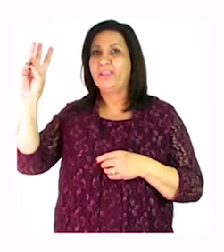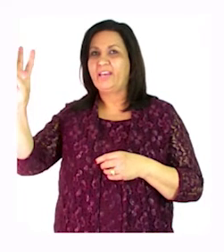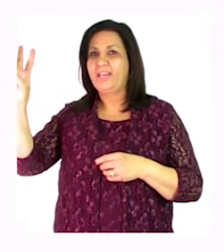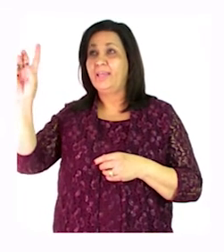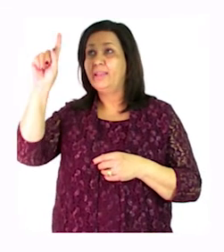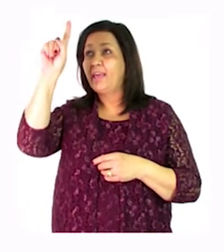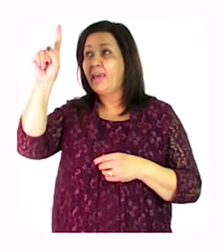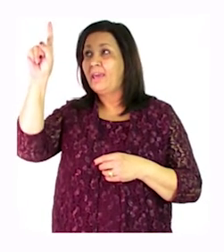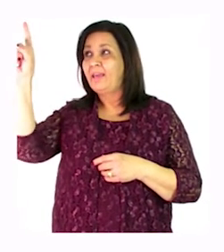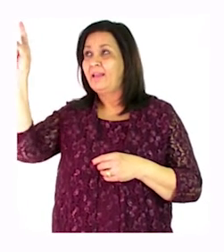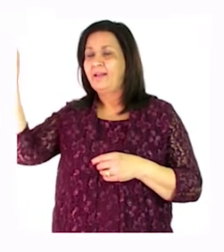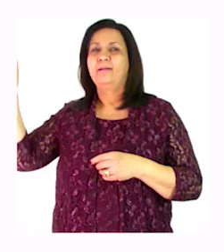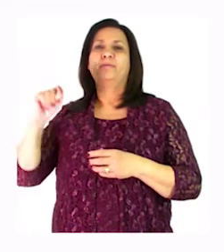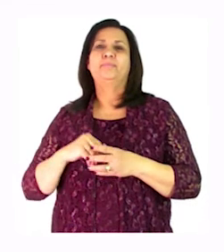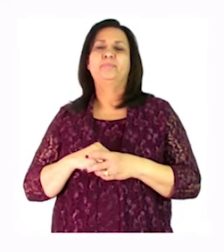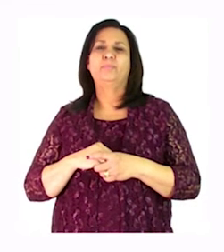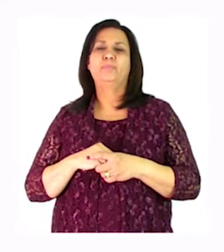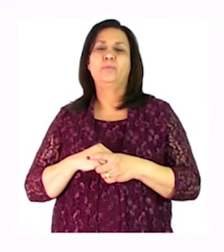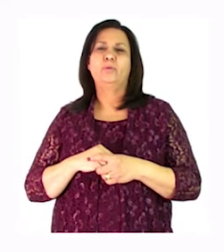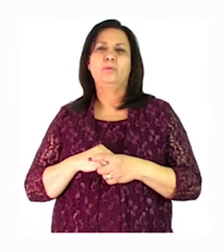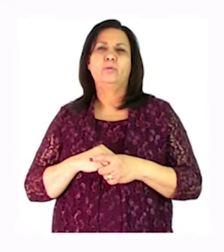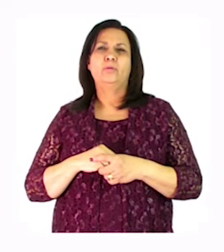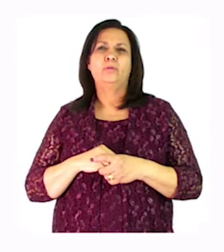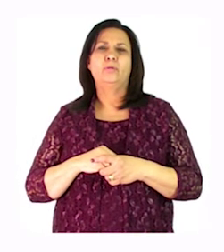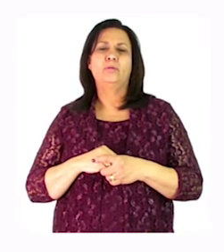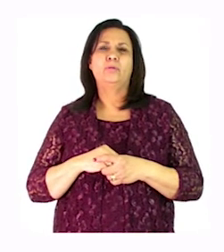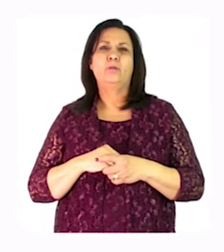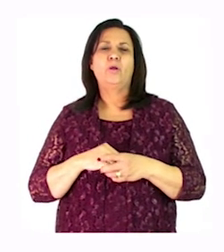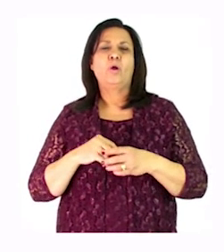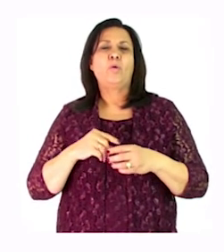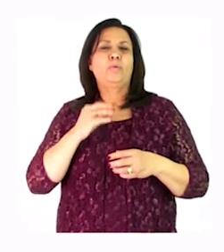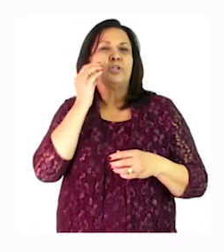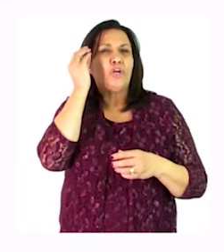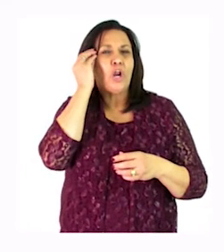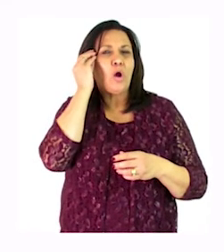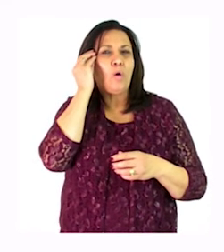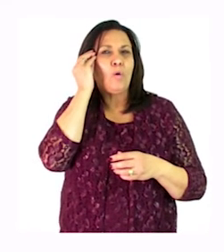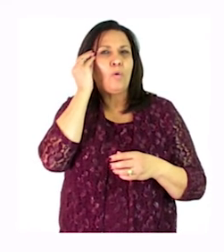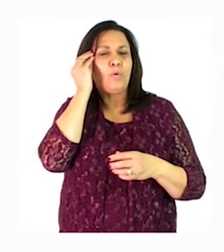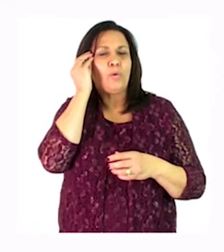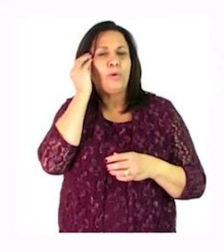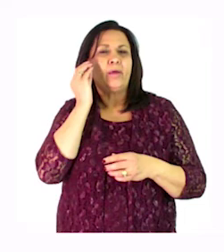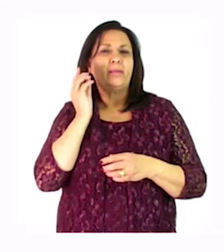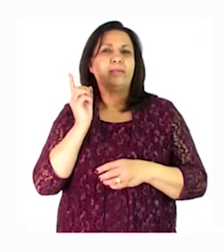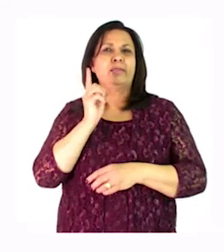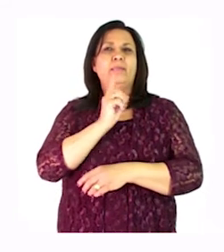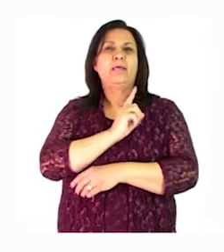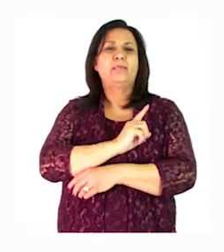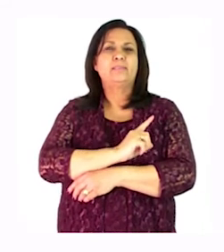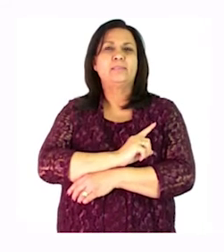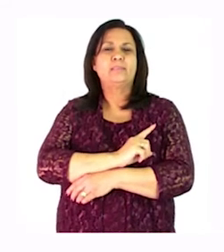number 3. Now we need to know in the daily days, if we look when the